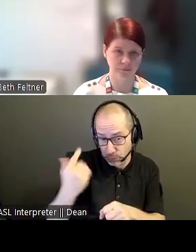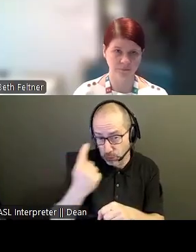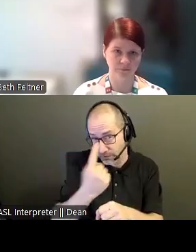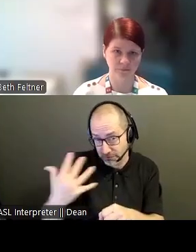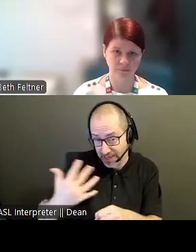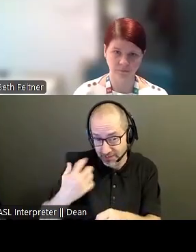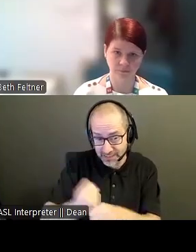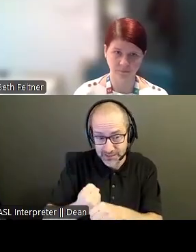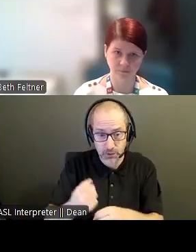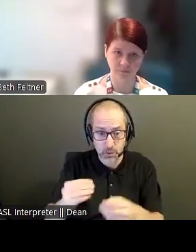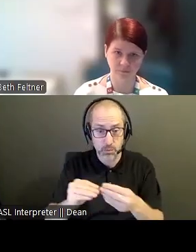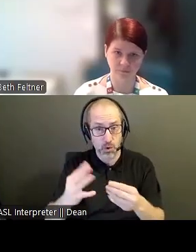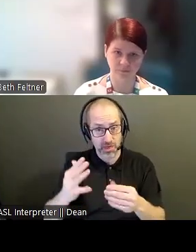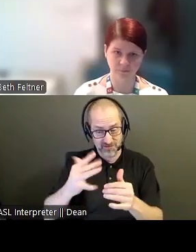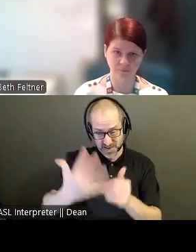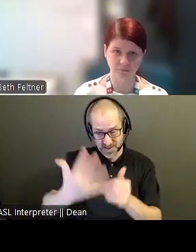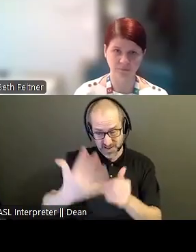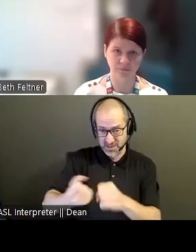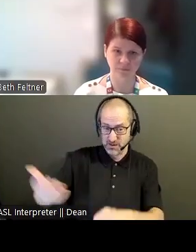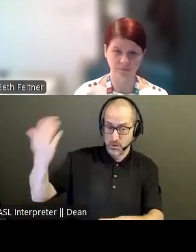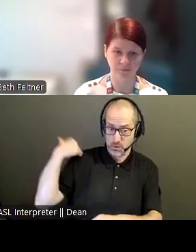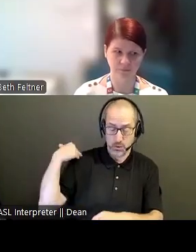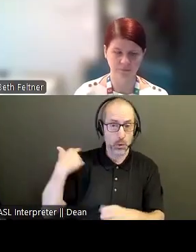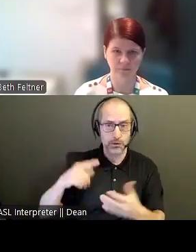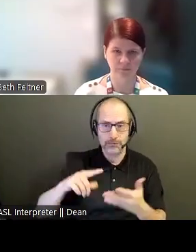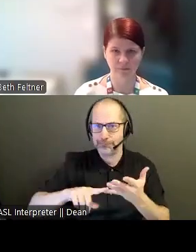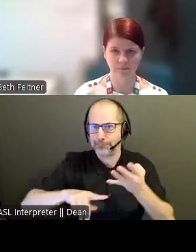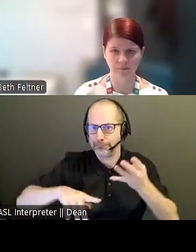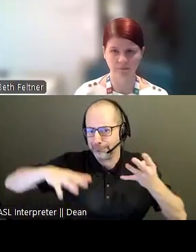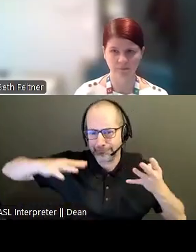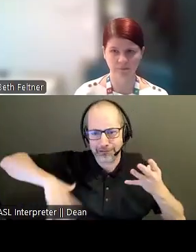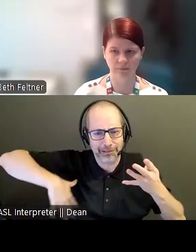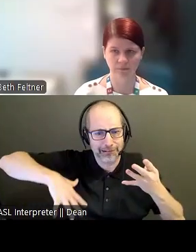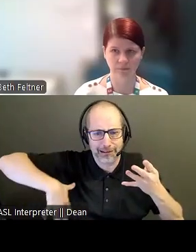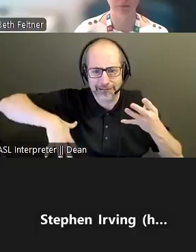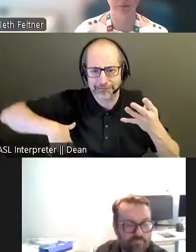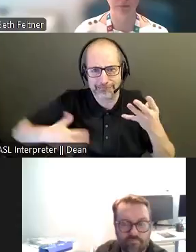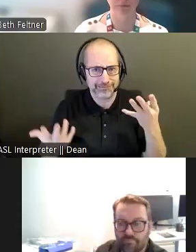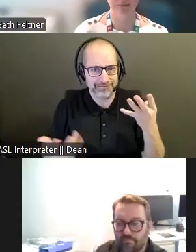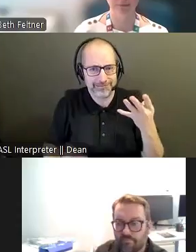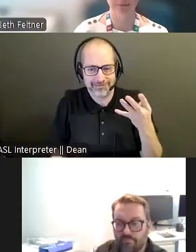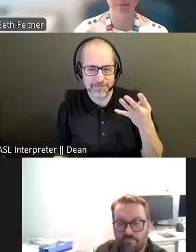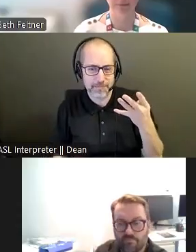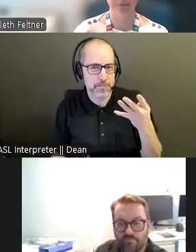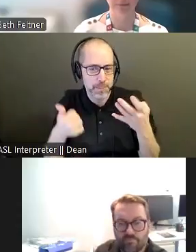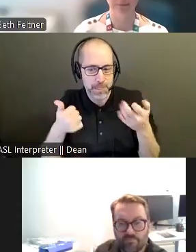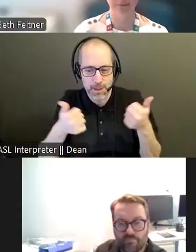my hearing tested before.